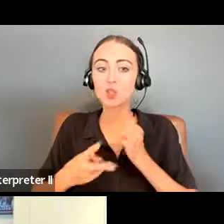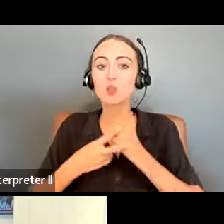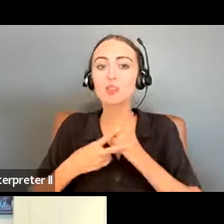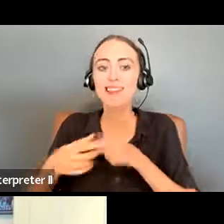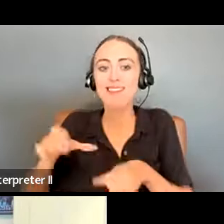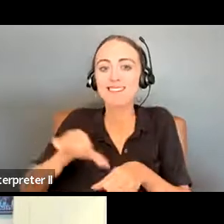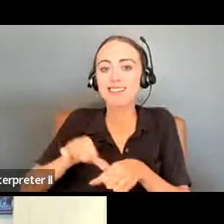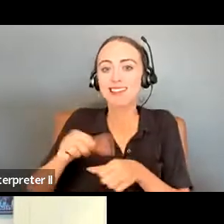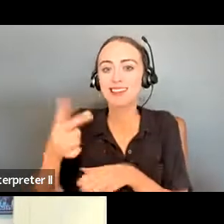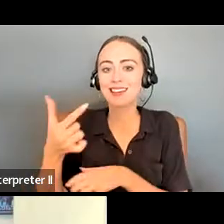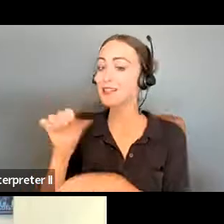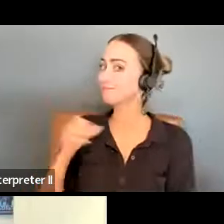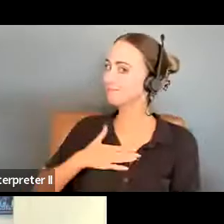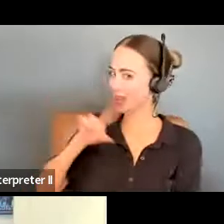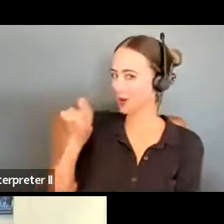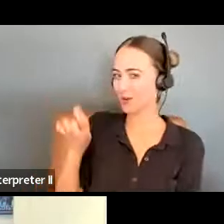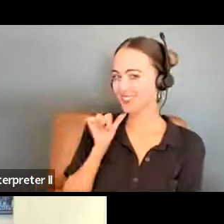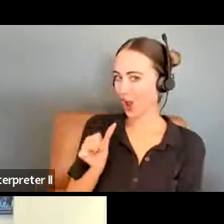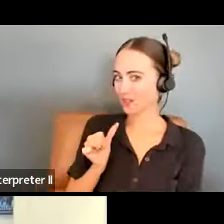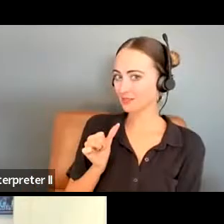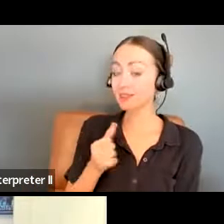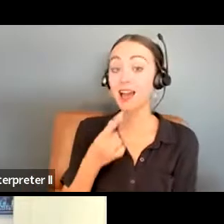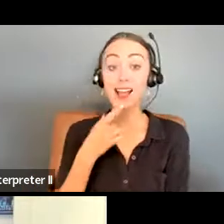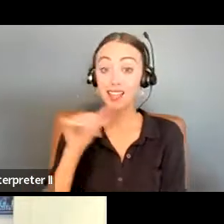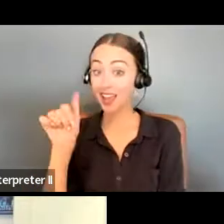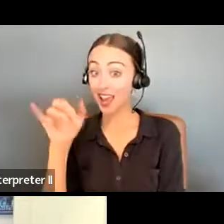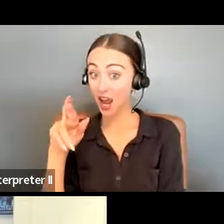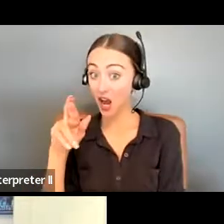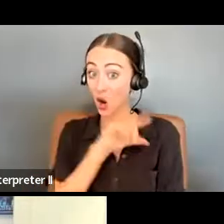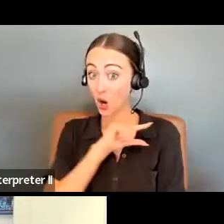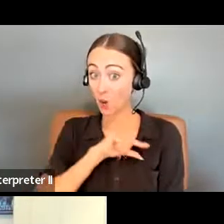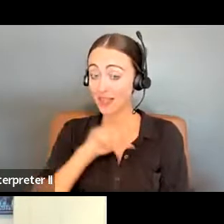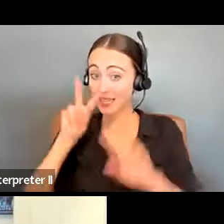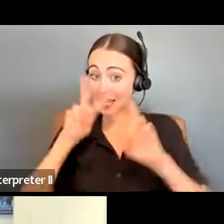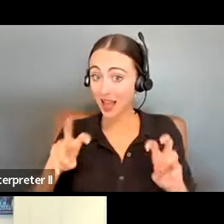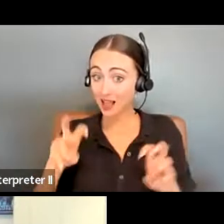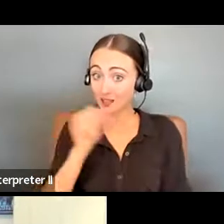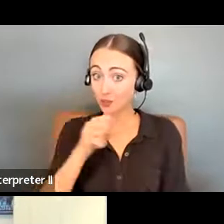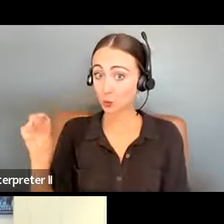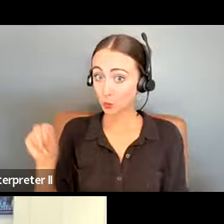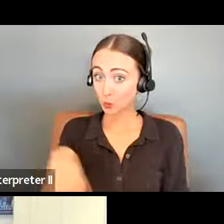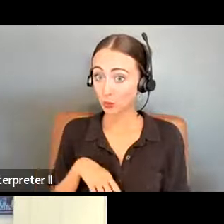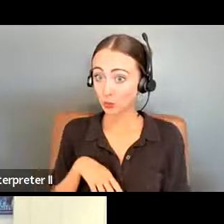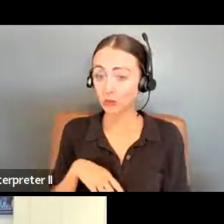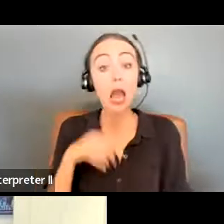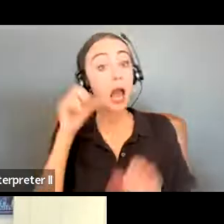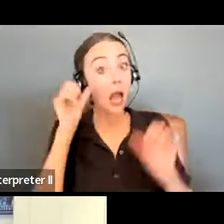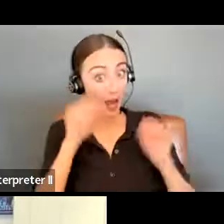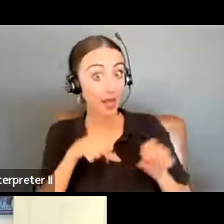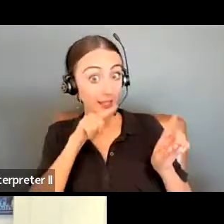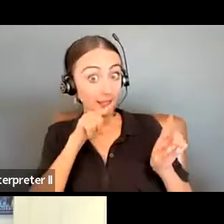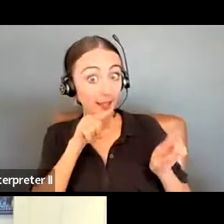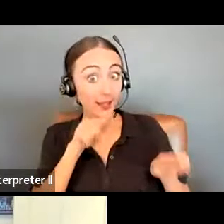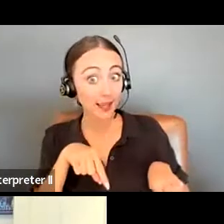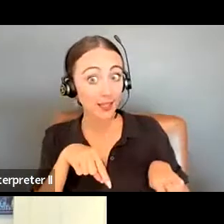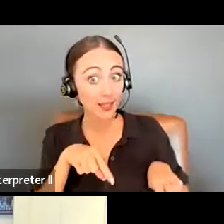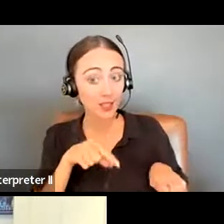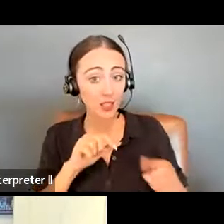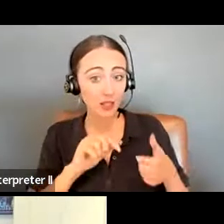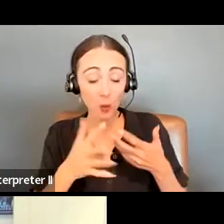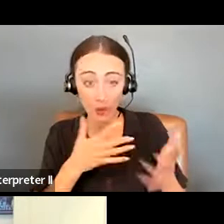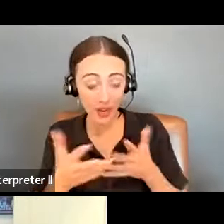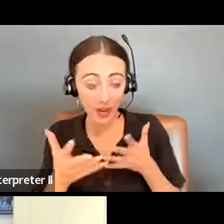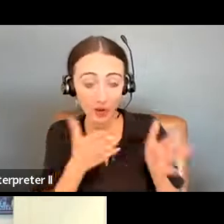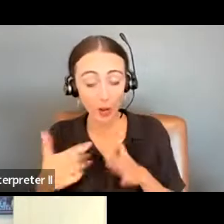but that wasn't my question. I asked if there was an air quality analysis. You know, I can answer in the way that I want,